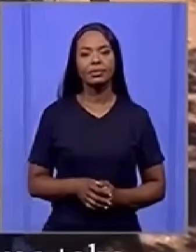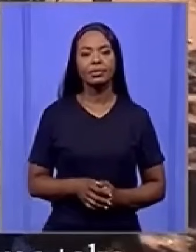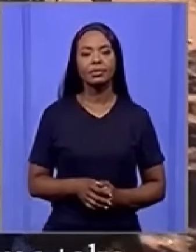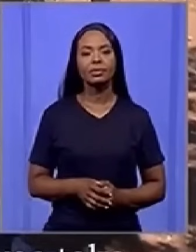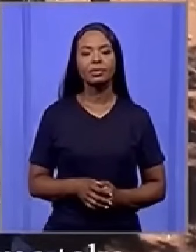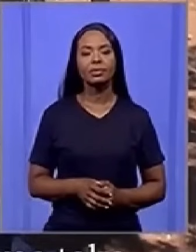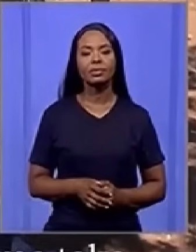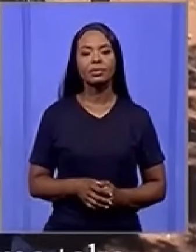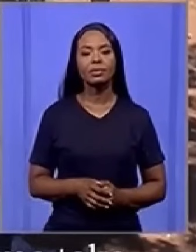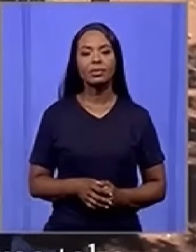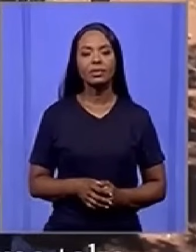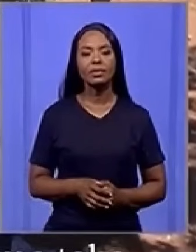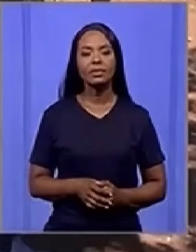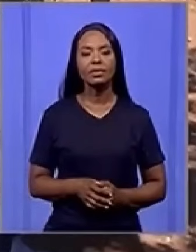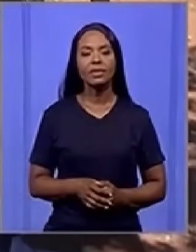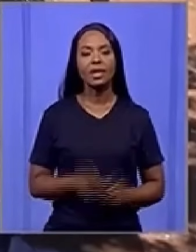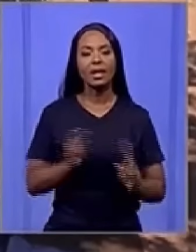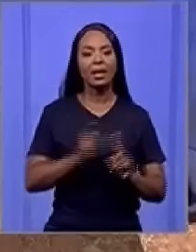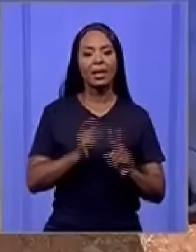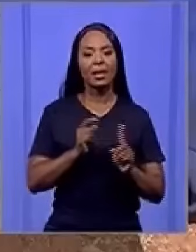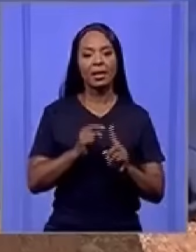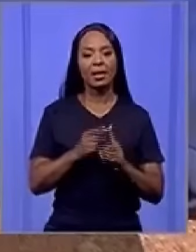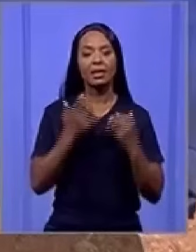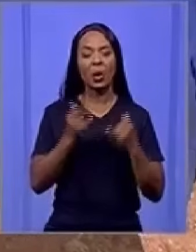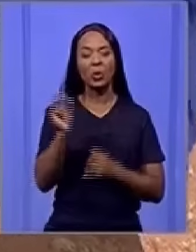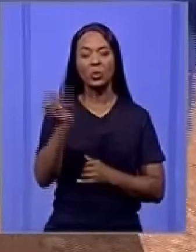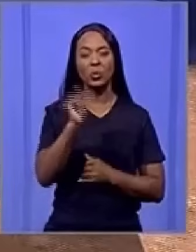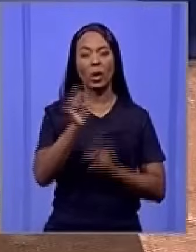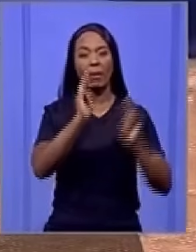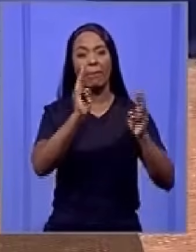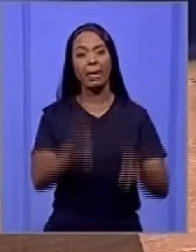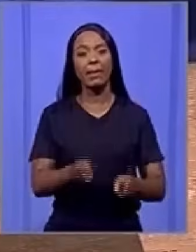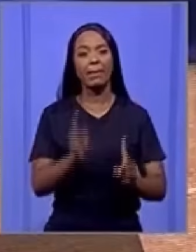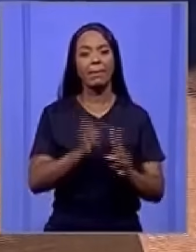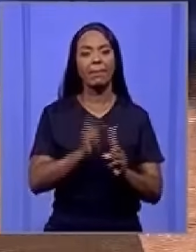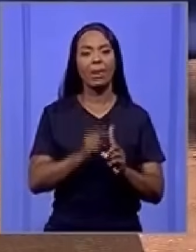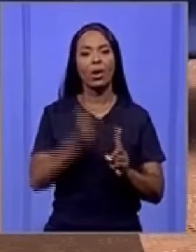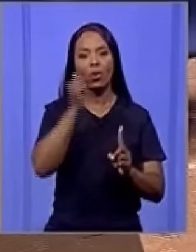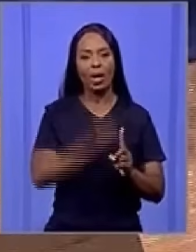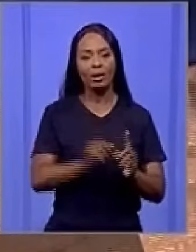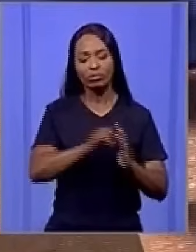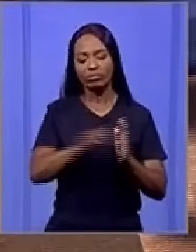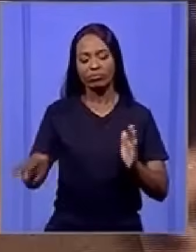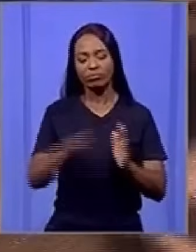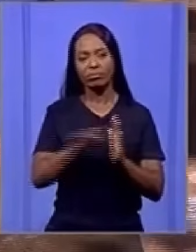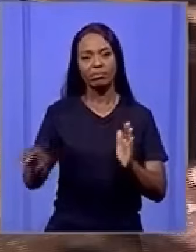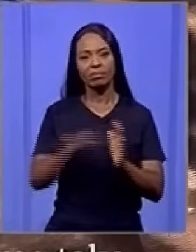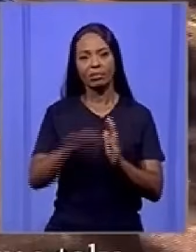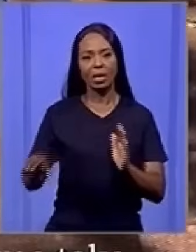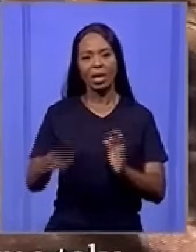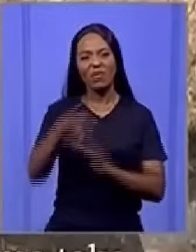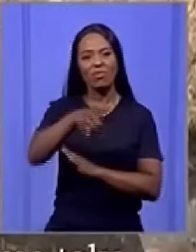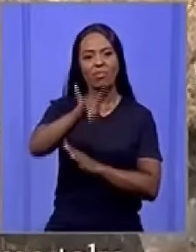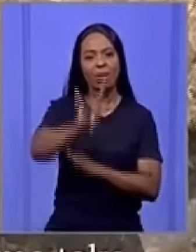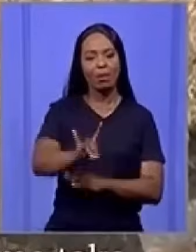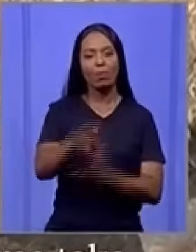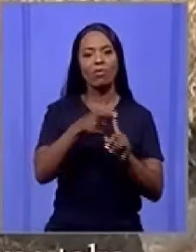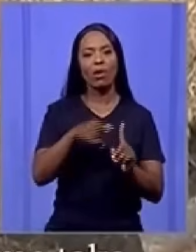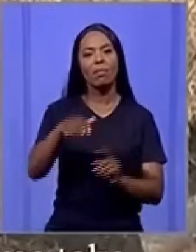Monna yo kileng a lebaganya matlho le leso ba ne ba fudusa ditau go tswa kwa Nitfordint e